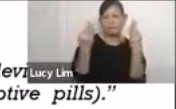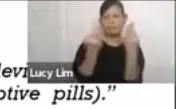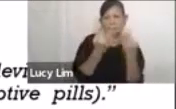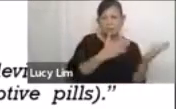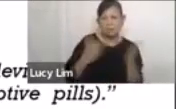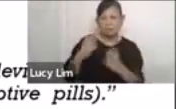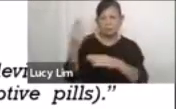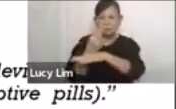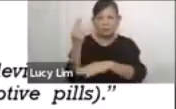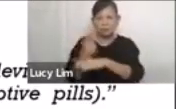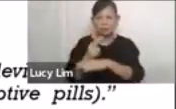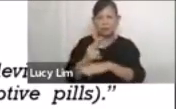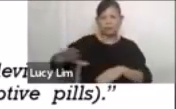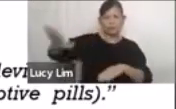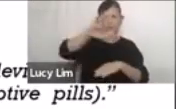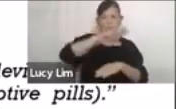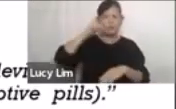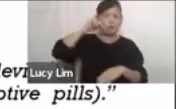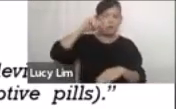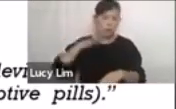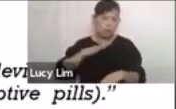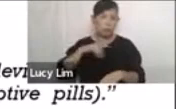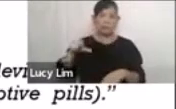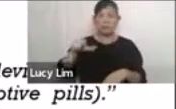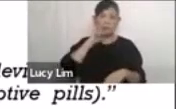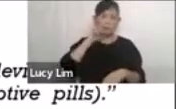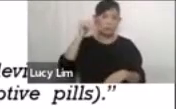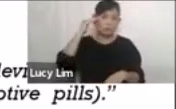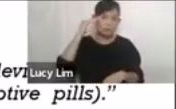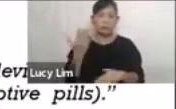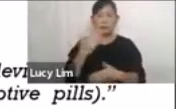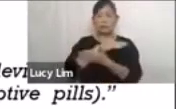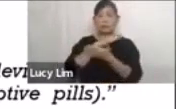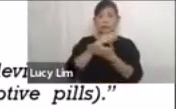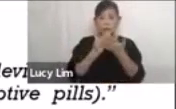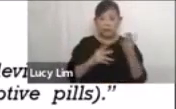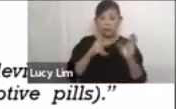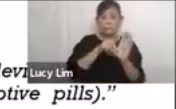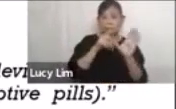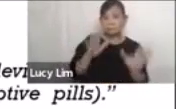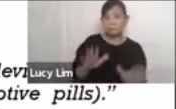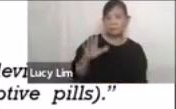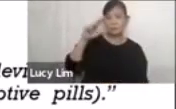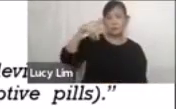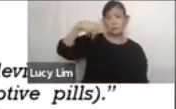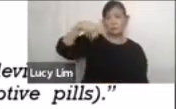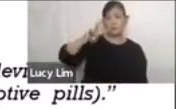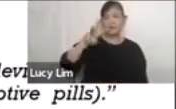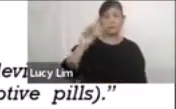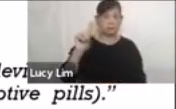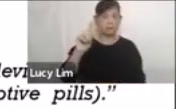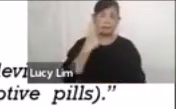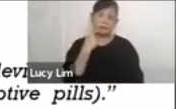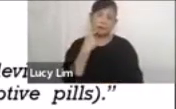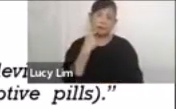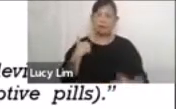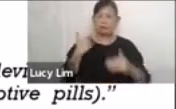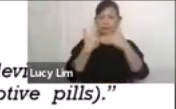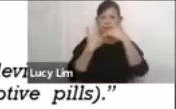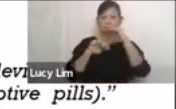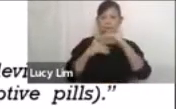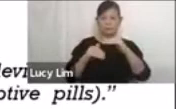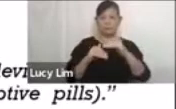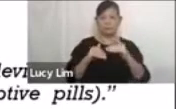among the women, as she was not aware, while another participant with physical disability shared that there are limitations on the kind